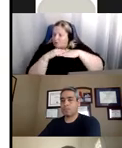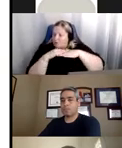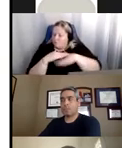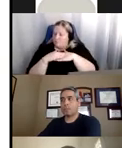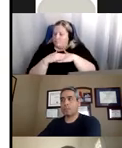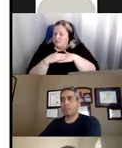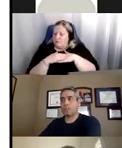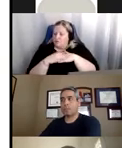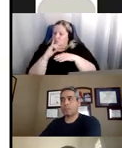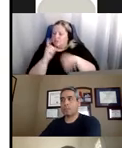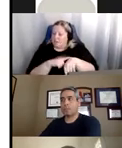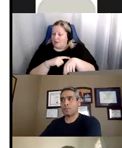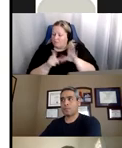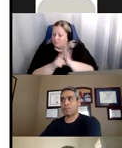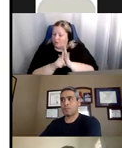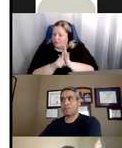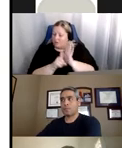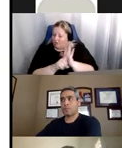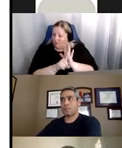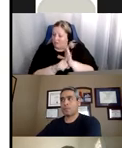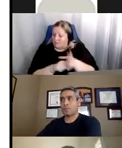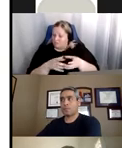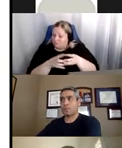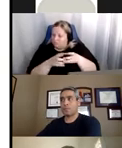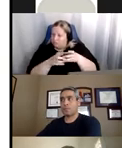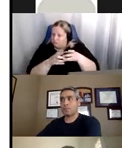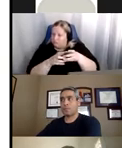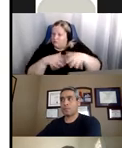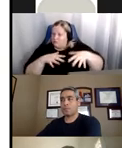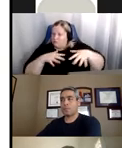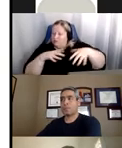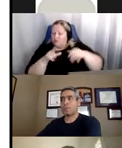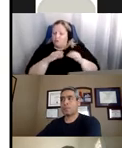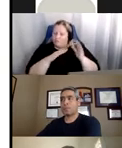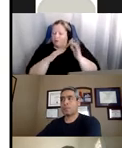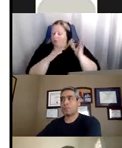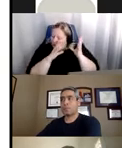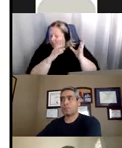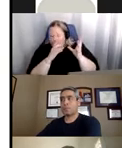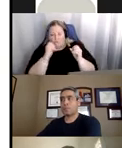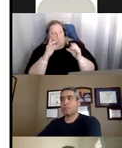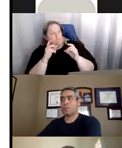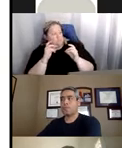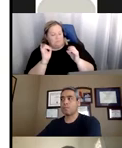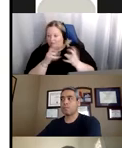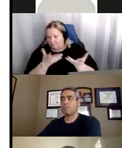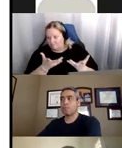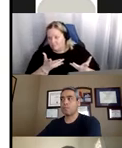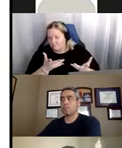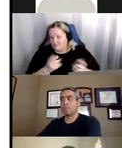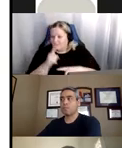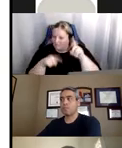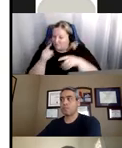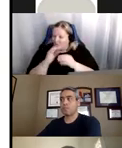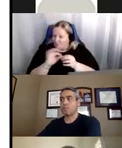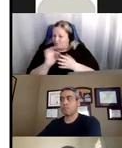And so when it's time to wake up and the alarm goes off, that would actually vibrate and shake. So shake you awake. So lots of different